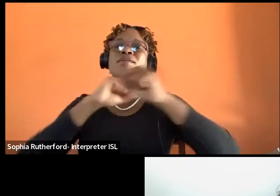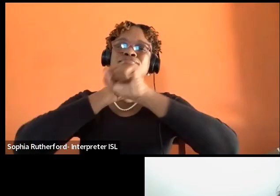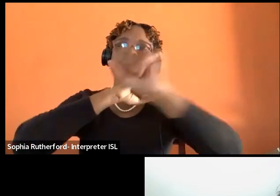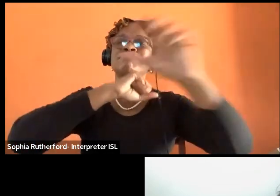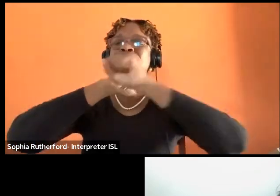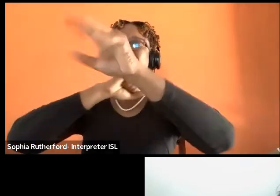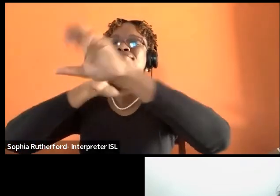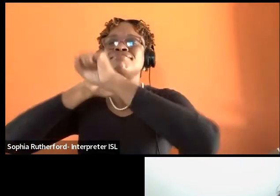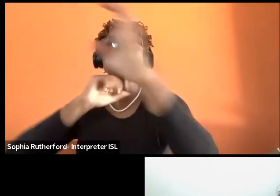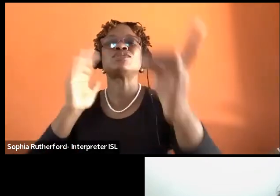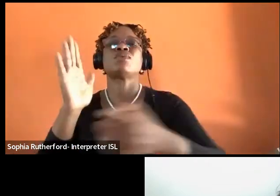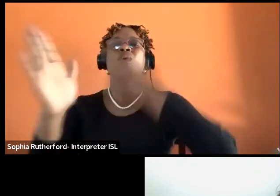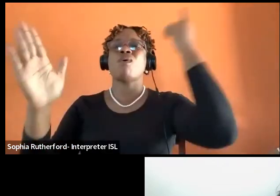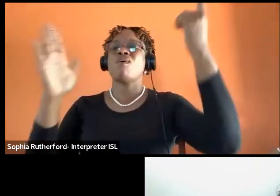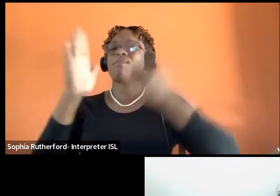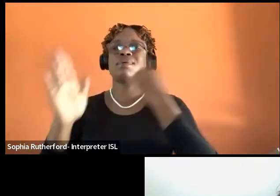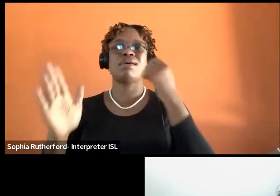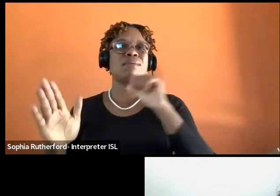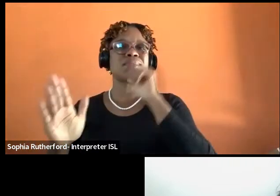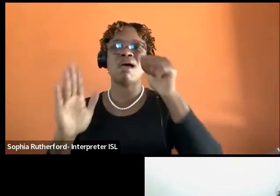we have it